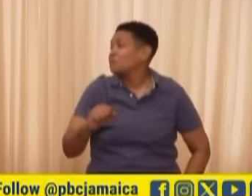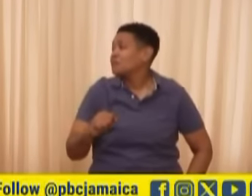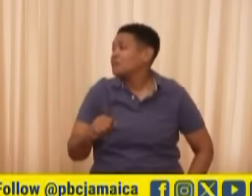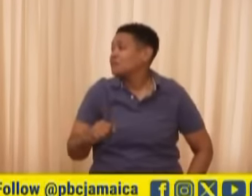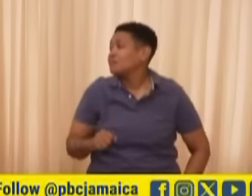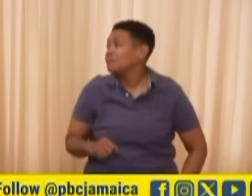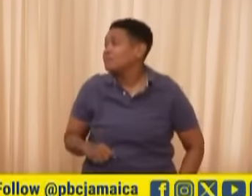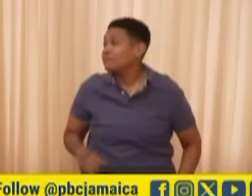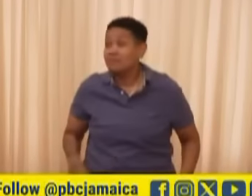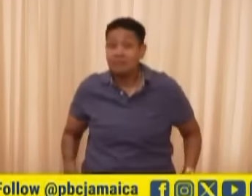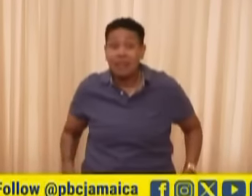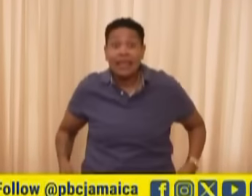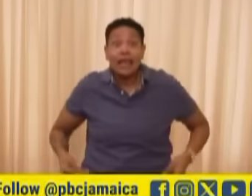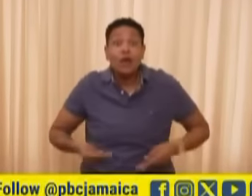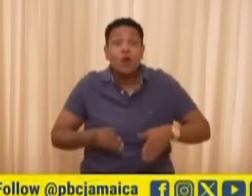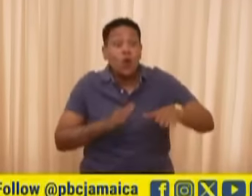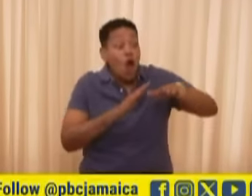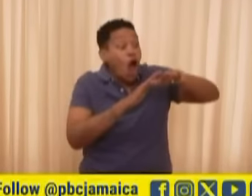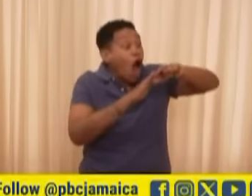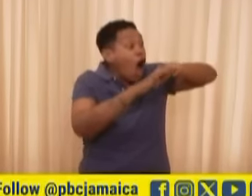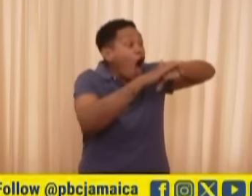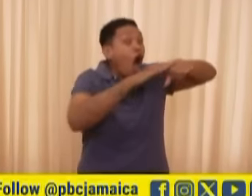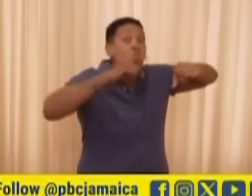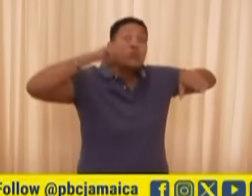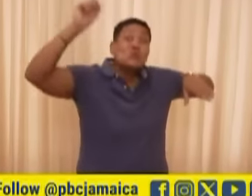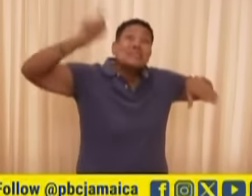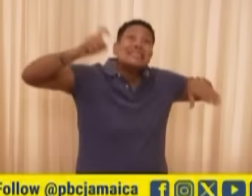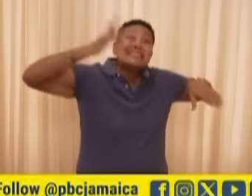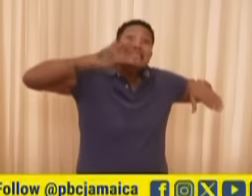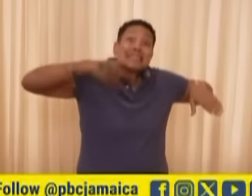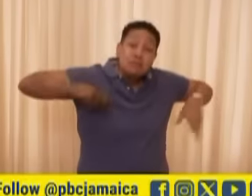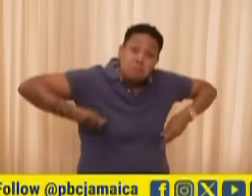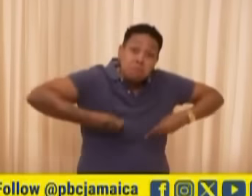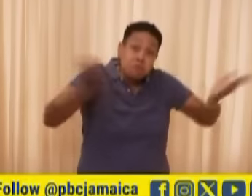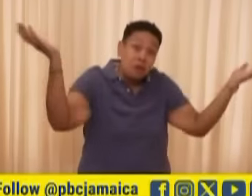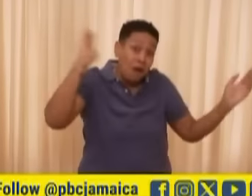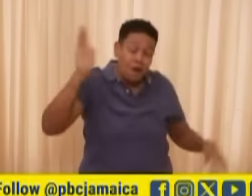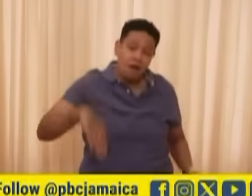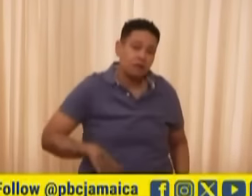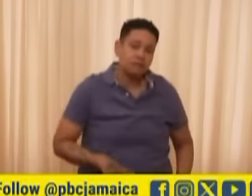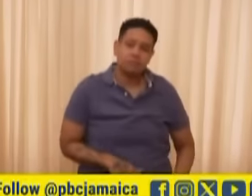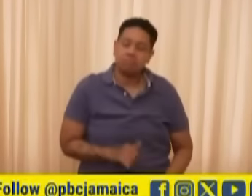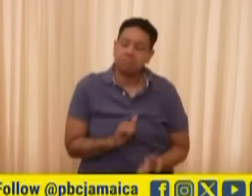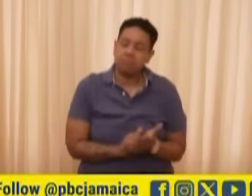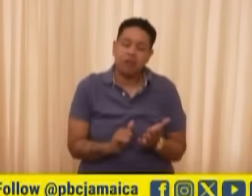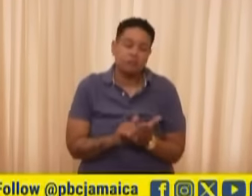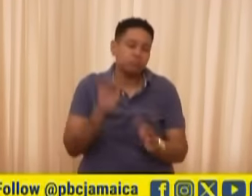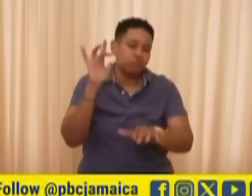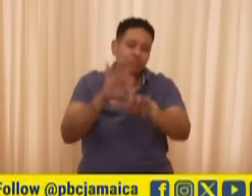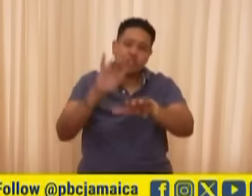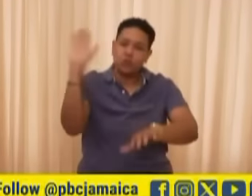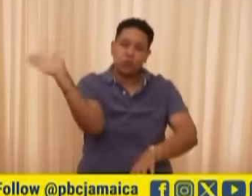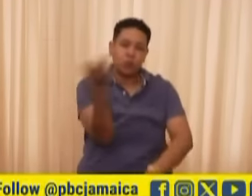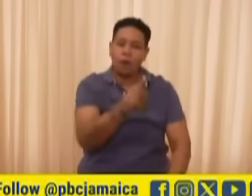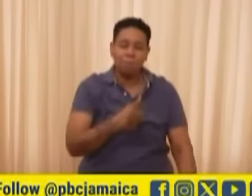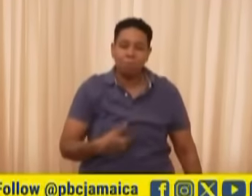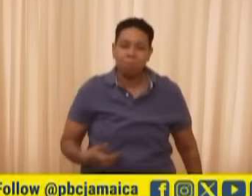supplies to everyone who is genuinely in need of the supplies. The